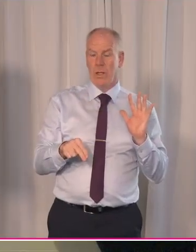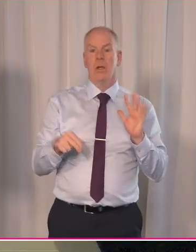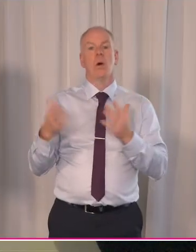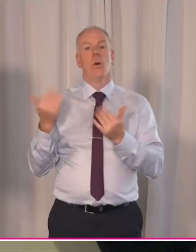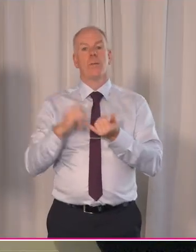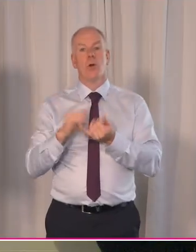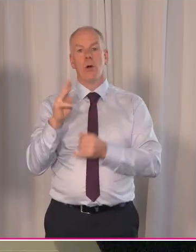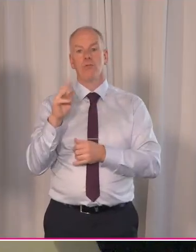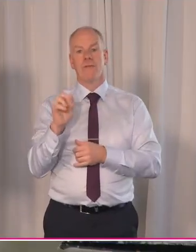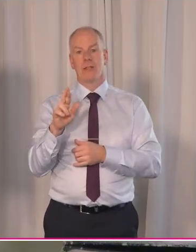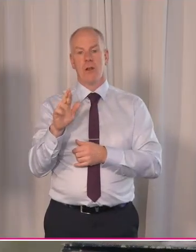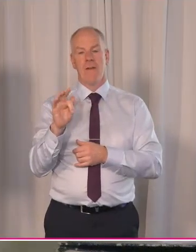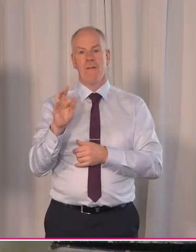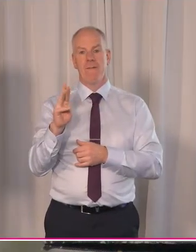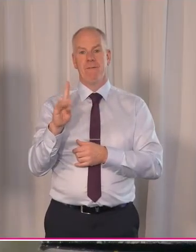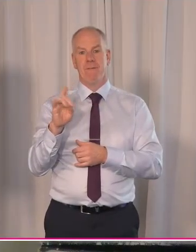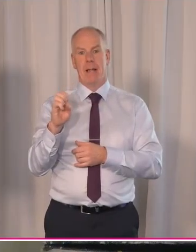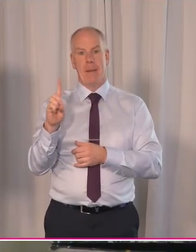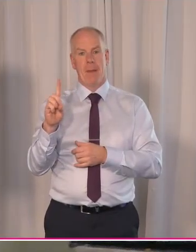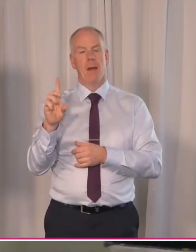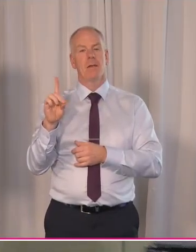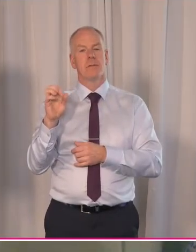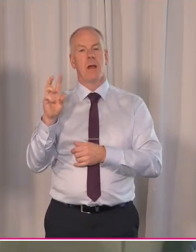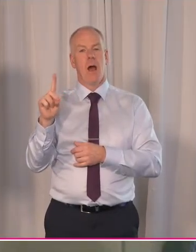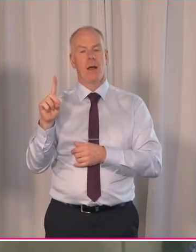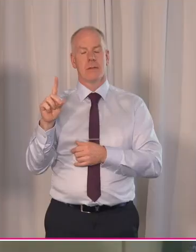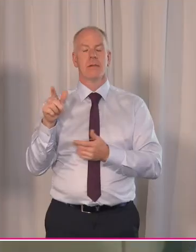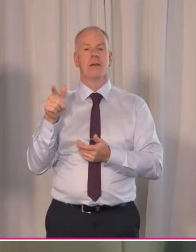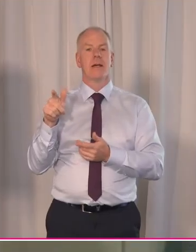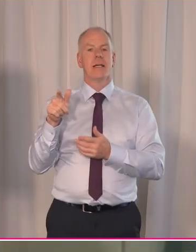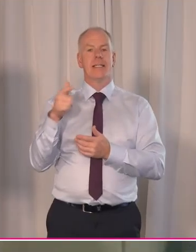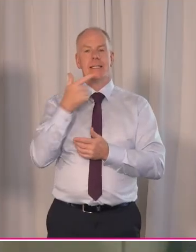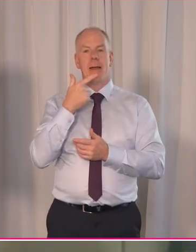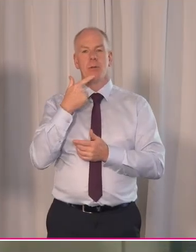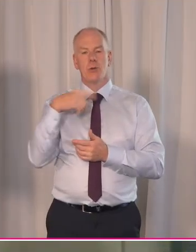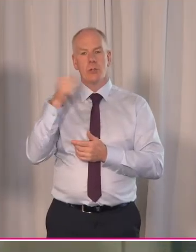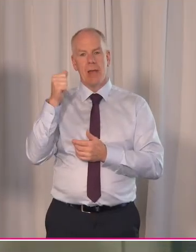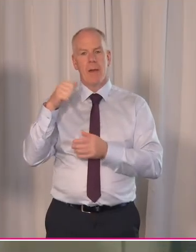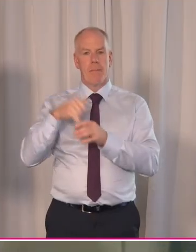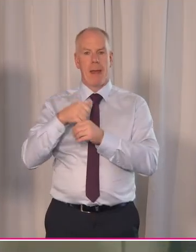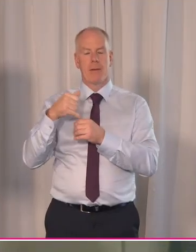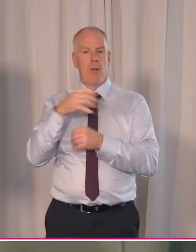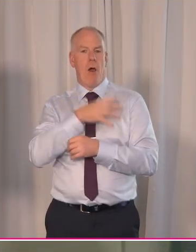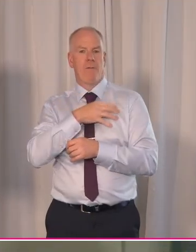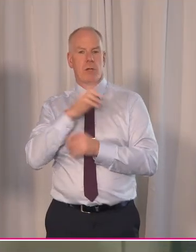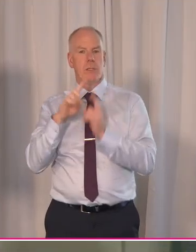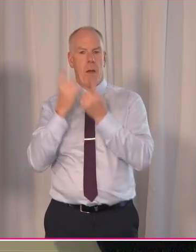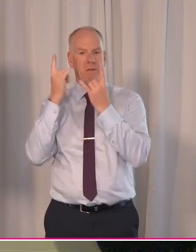welcome Professor Philip Dodd. He's the Deputy Chief Medical Officer for the Department of Health, to